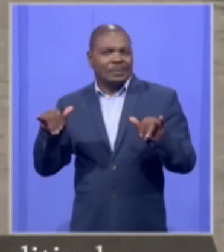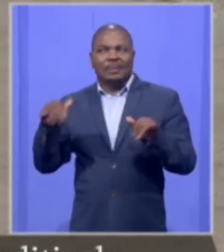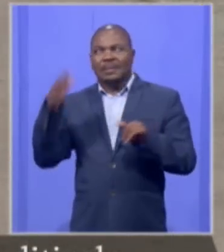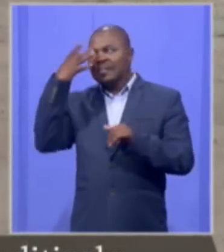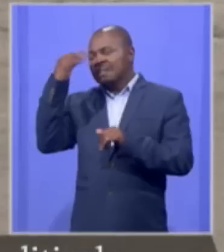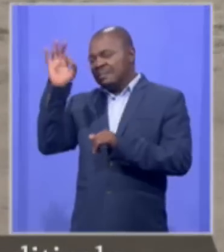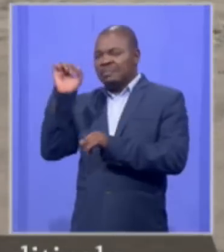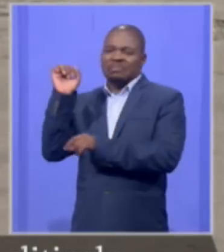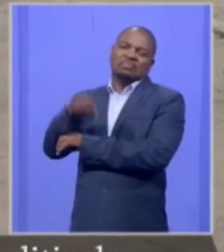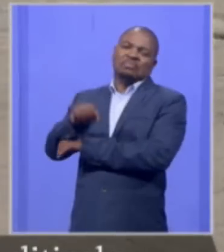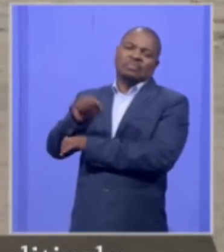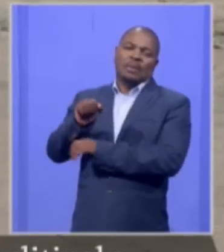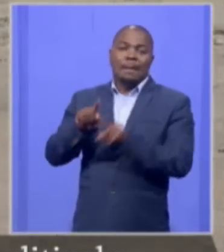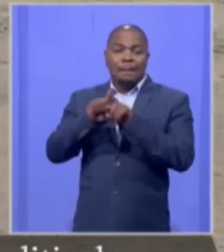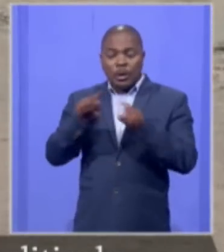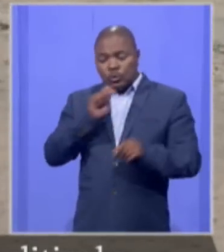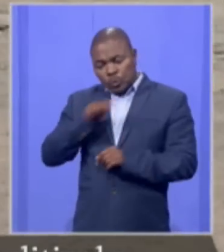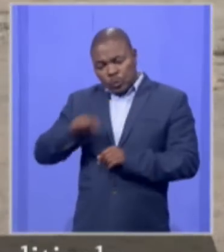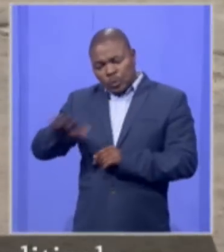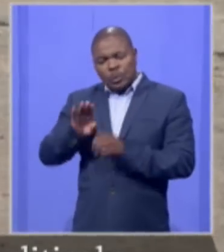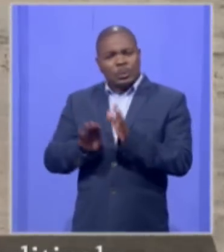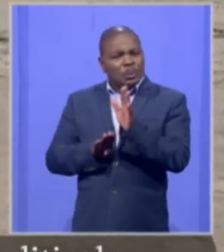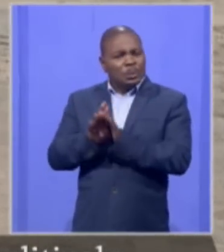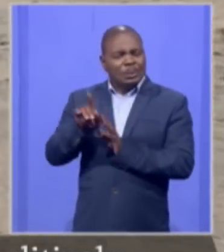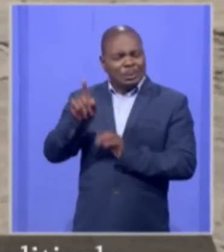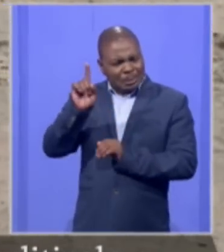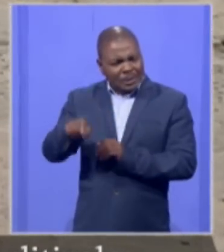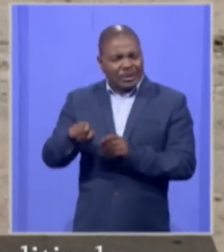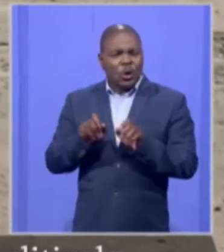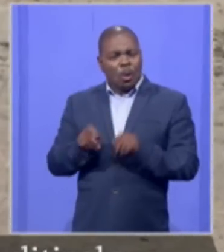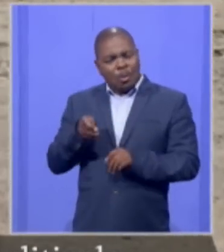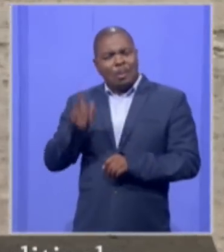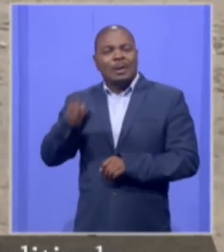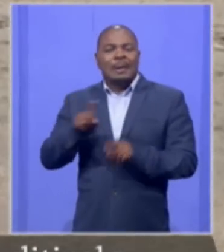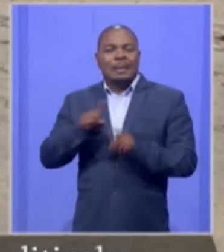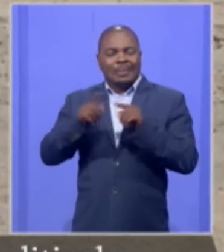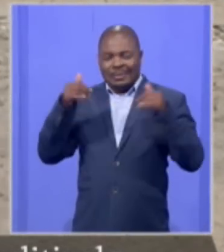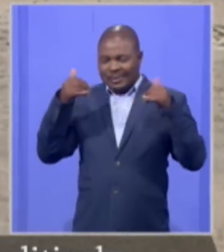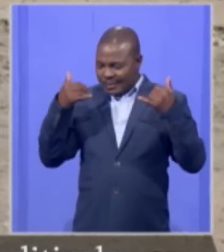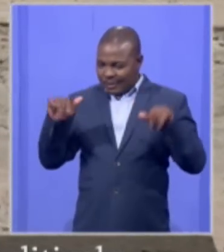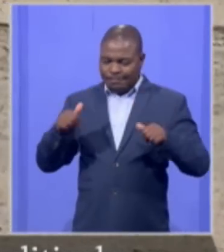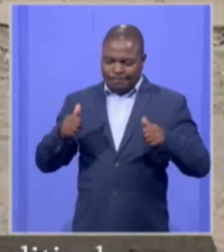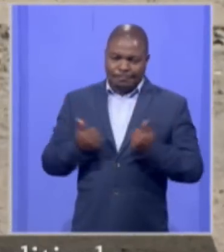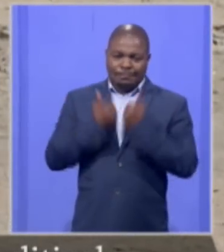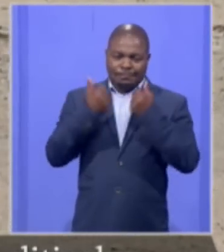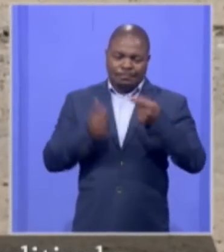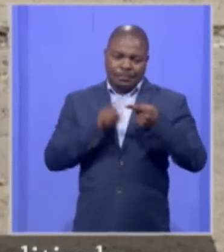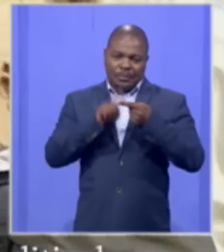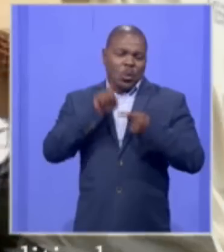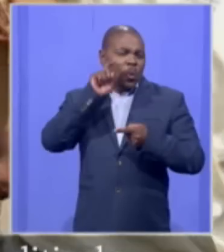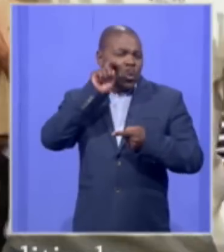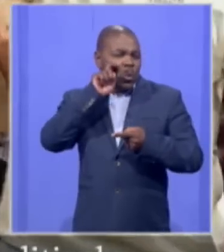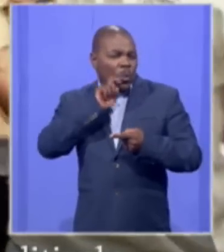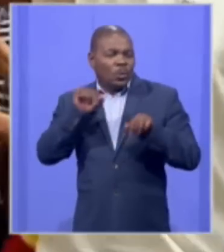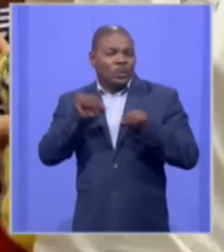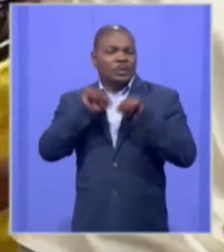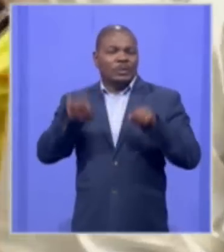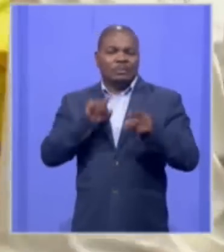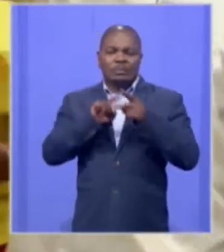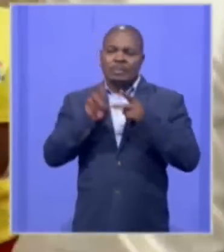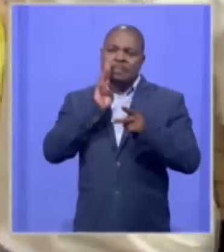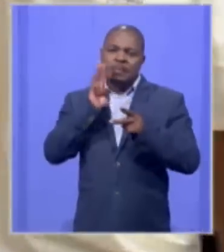Le fa gone lefelo leno le ne le tshwanela go nna le ditlhabologo le ditšhono, go santse go le dikgwetlho tseo di akaretsang didiriswa tseo di onetseng, go tlhaela